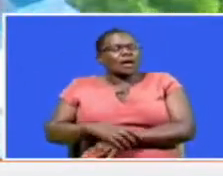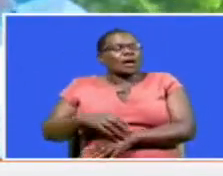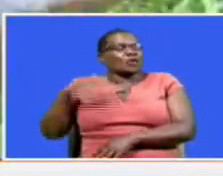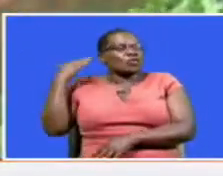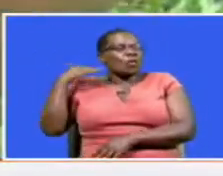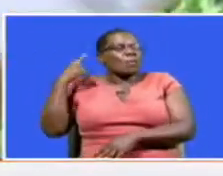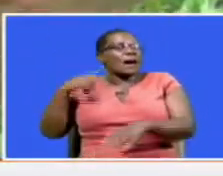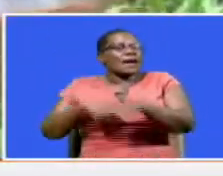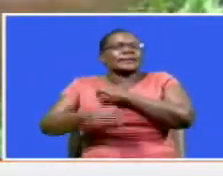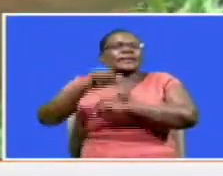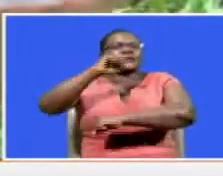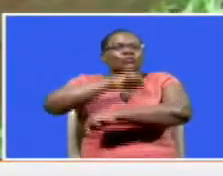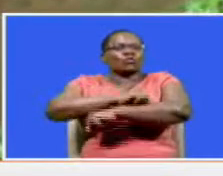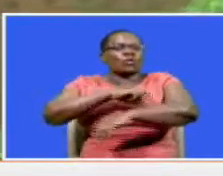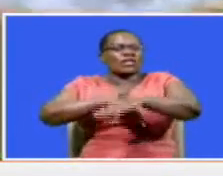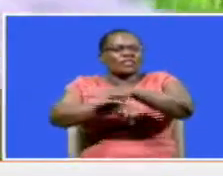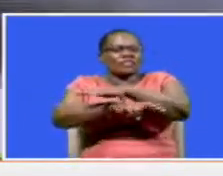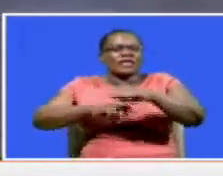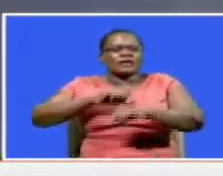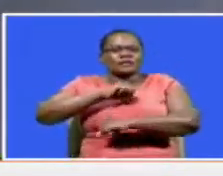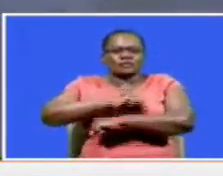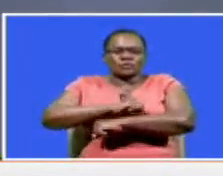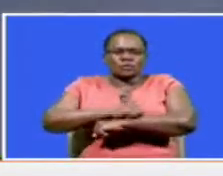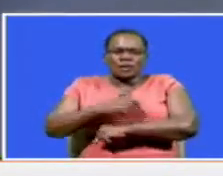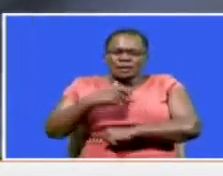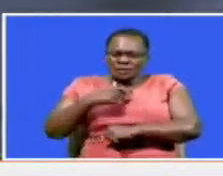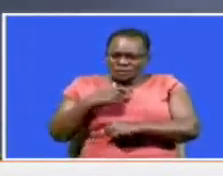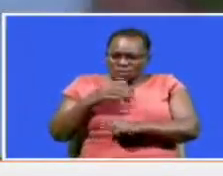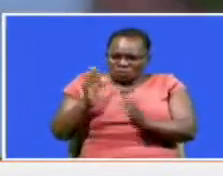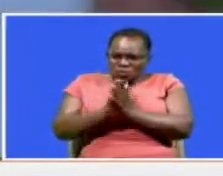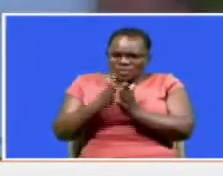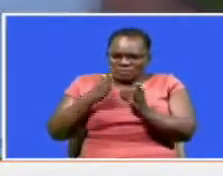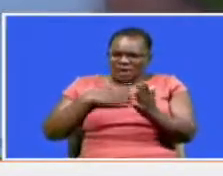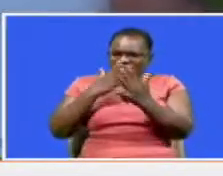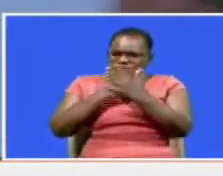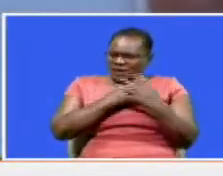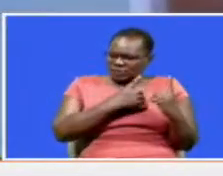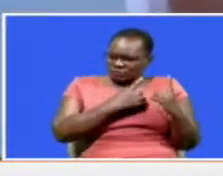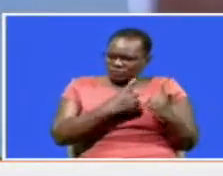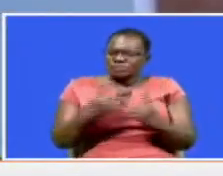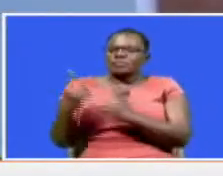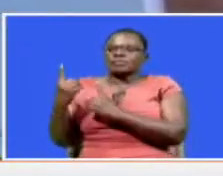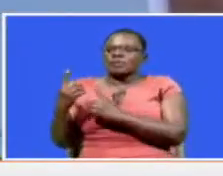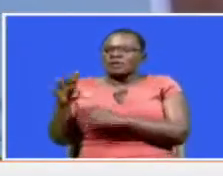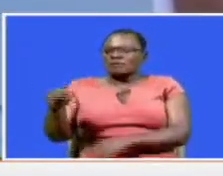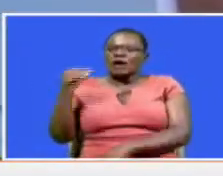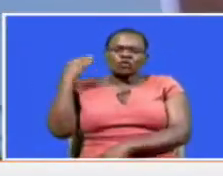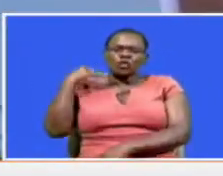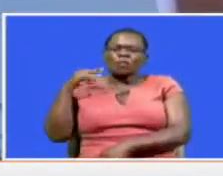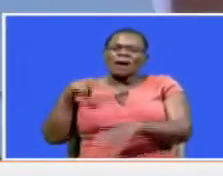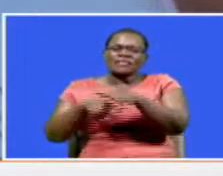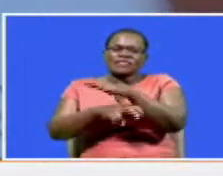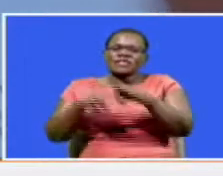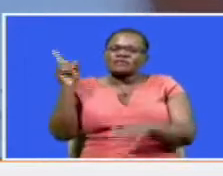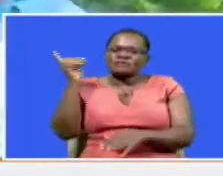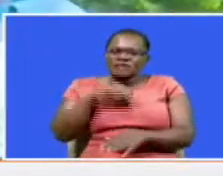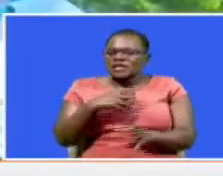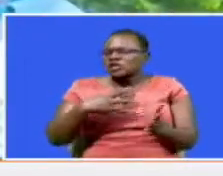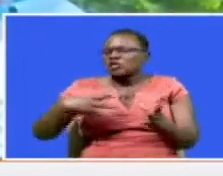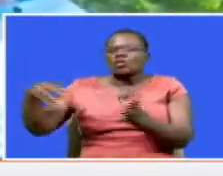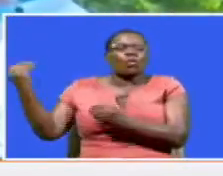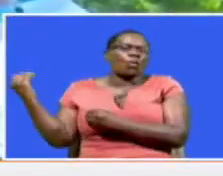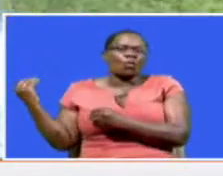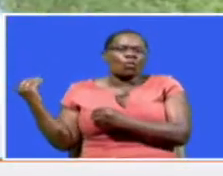wameingia shuleni na wanaiba shuleni. Mimi na mwenzangu tulienda, kati tulienda, tulipata wezi washa vandalize ofisi